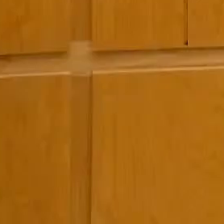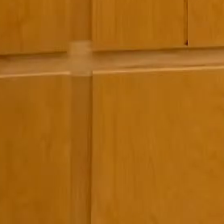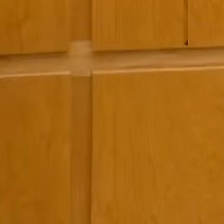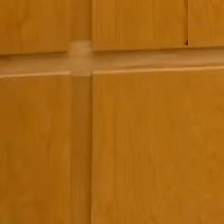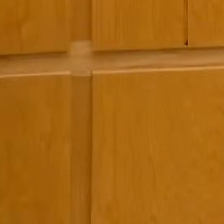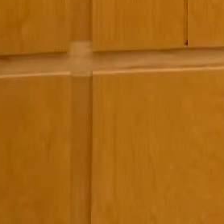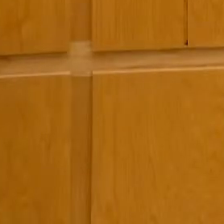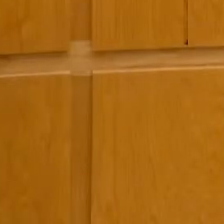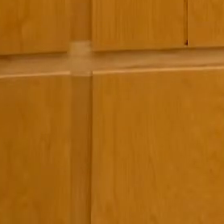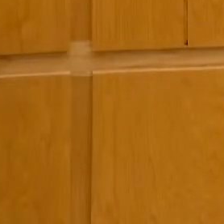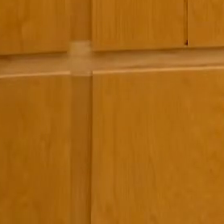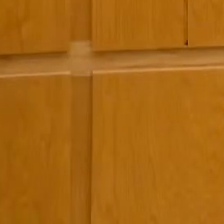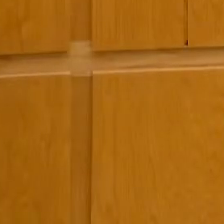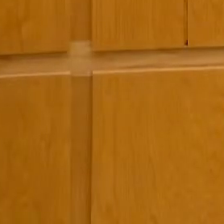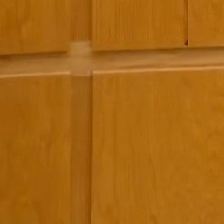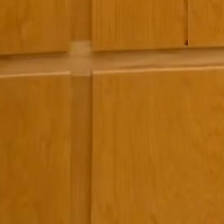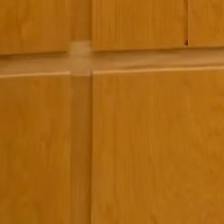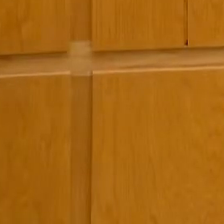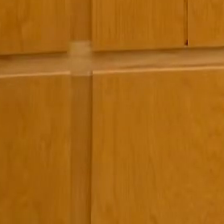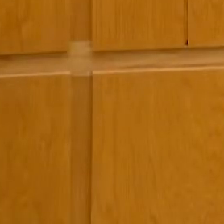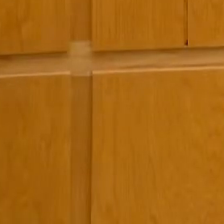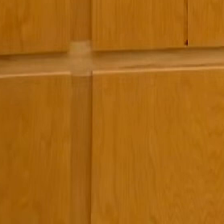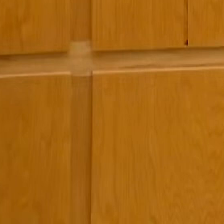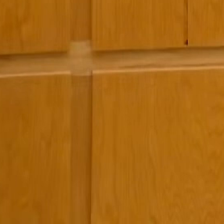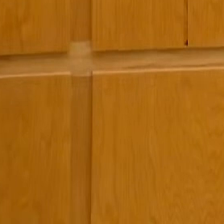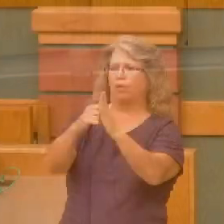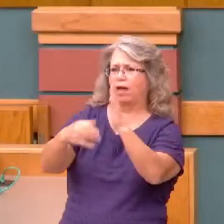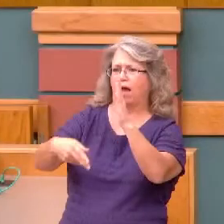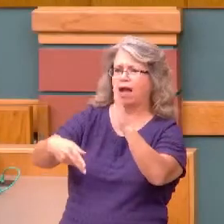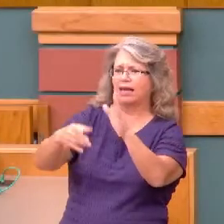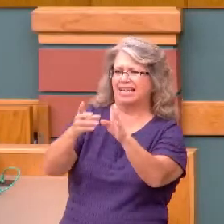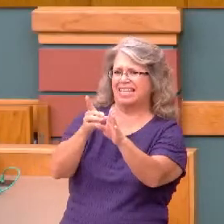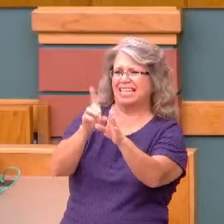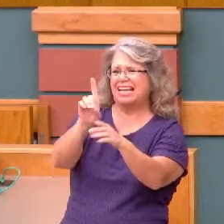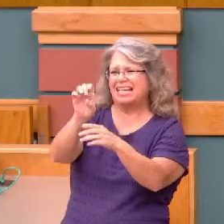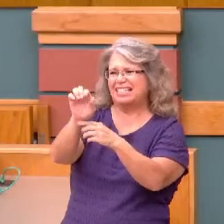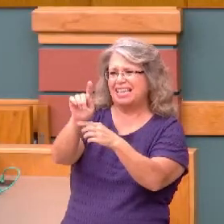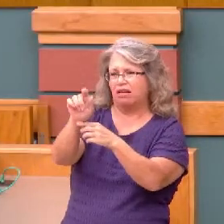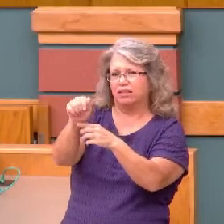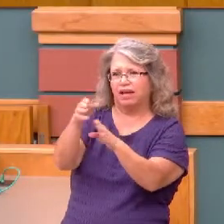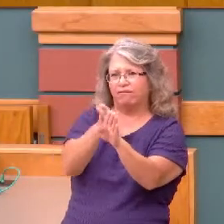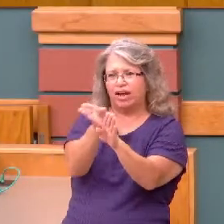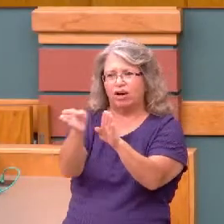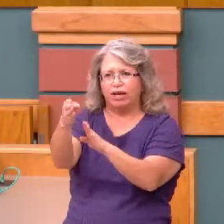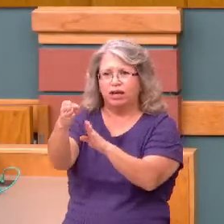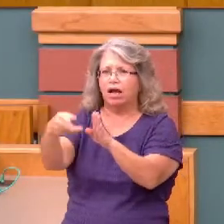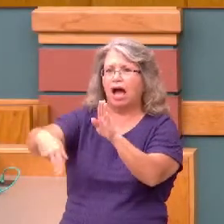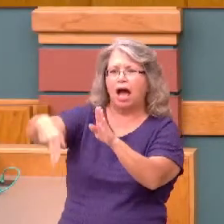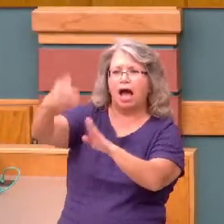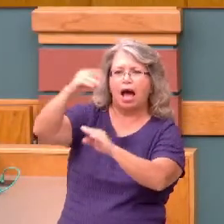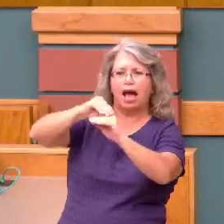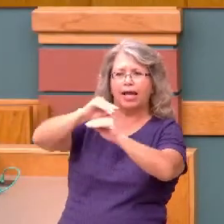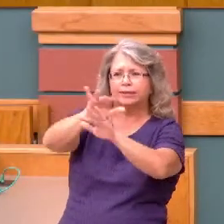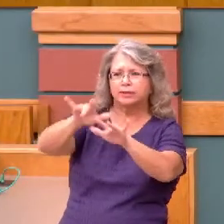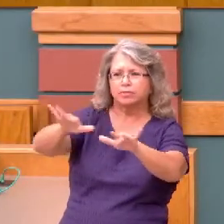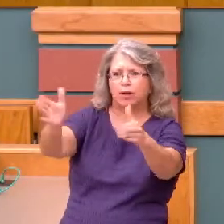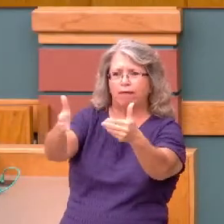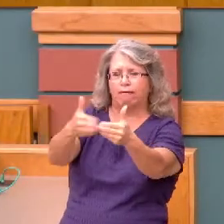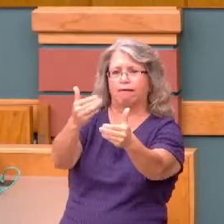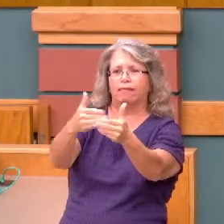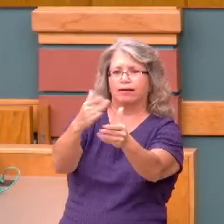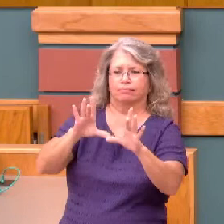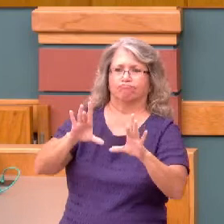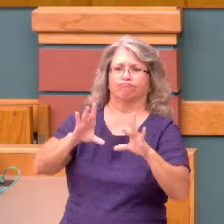an unprecedented threat to those who are not vaccinated. To combat these issues, the City of Corpus Christi